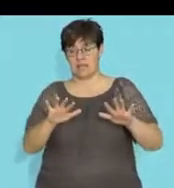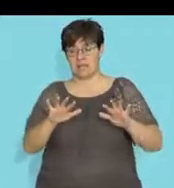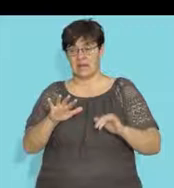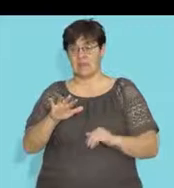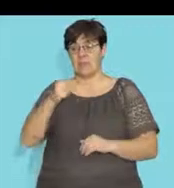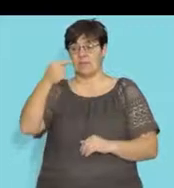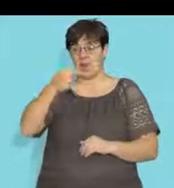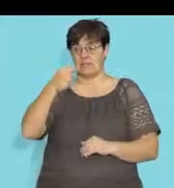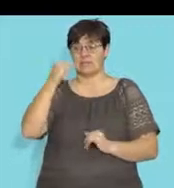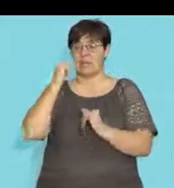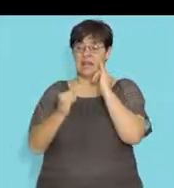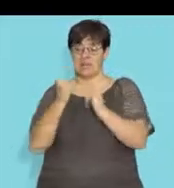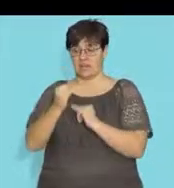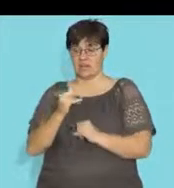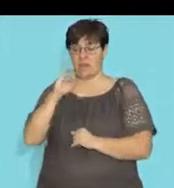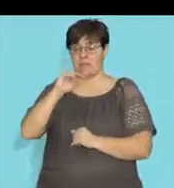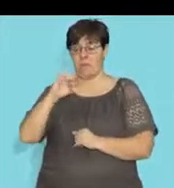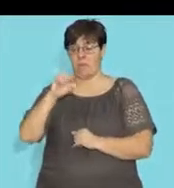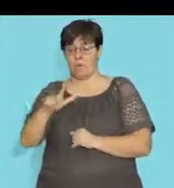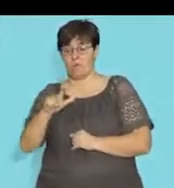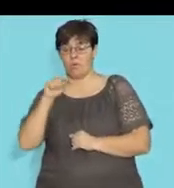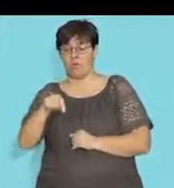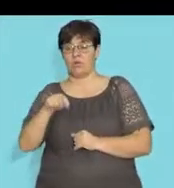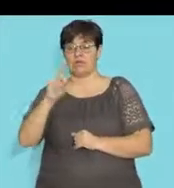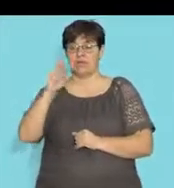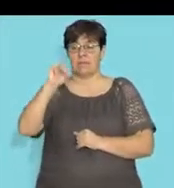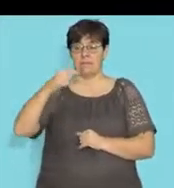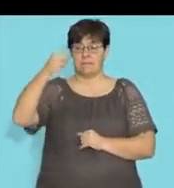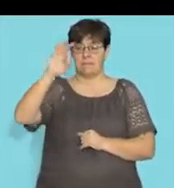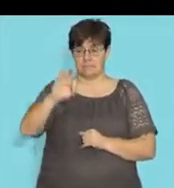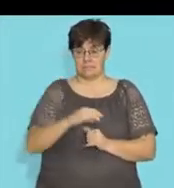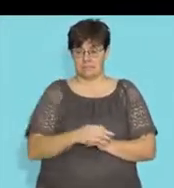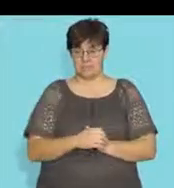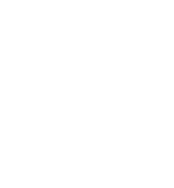times 10 to the power minus 11 moles per decimeters cubed.